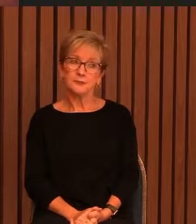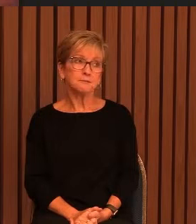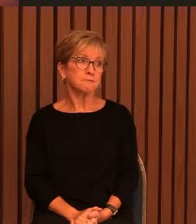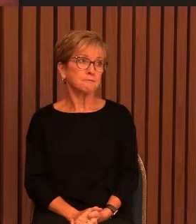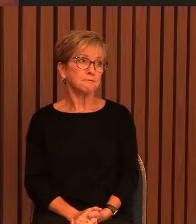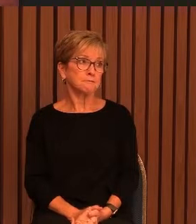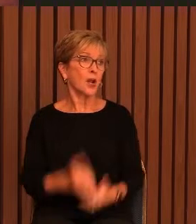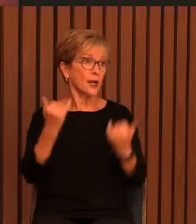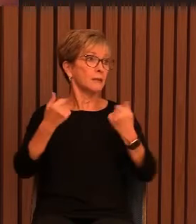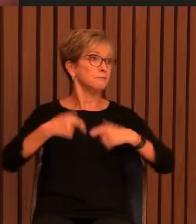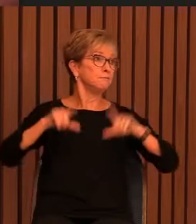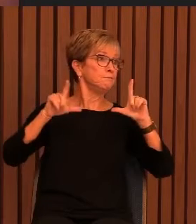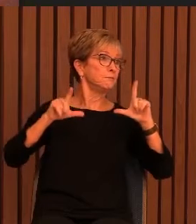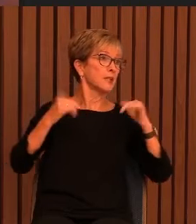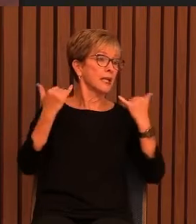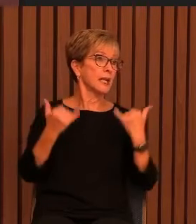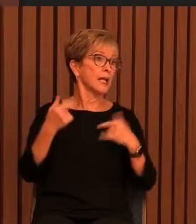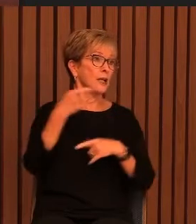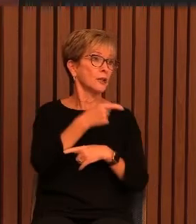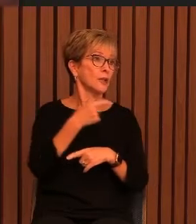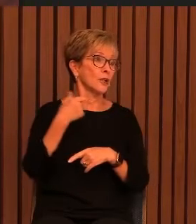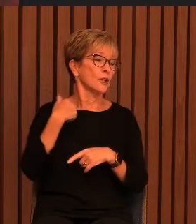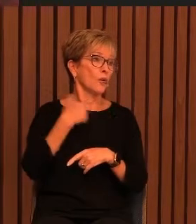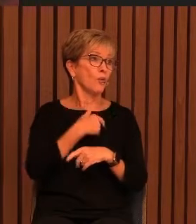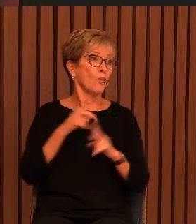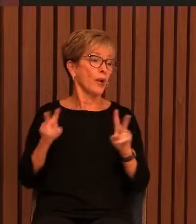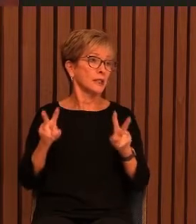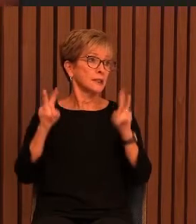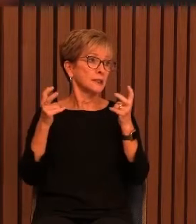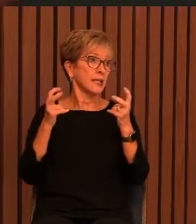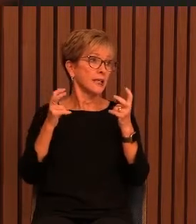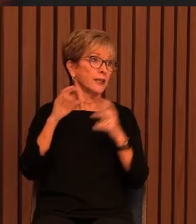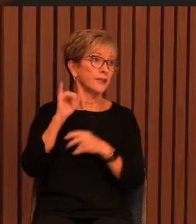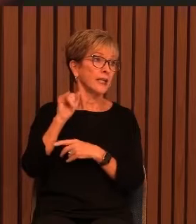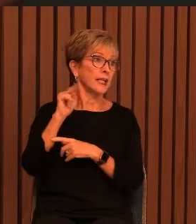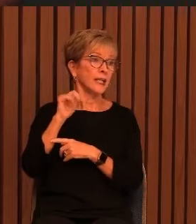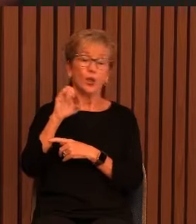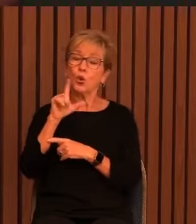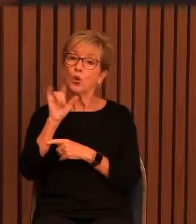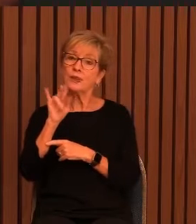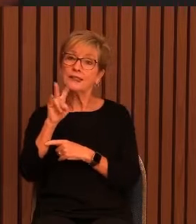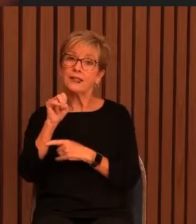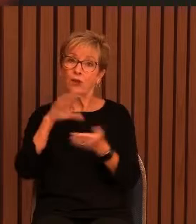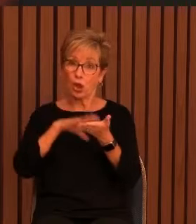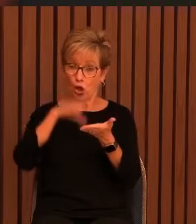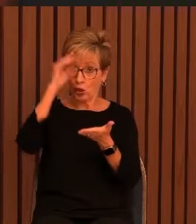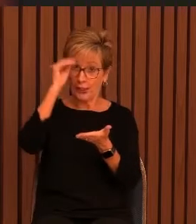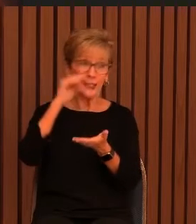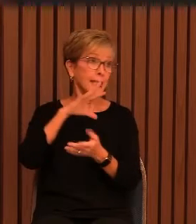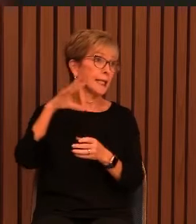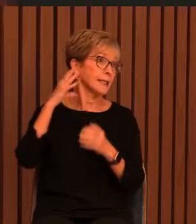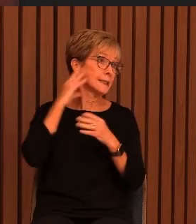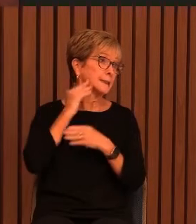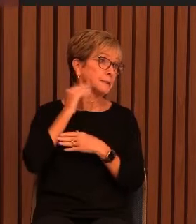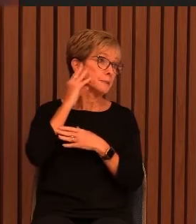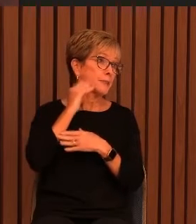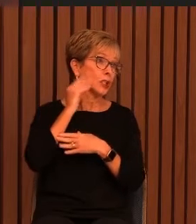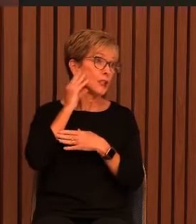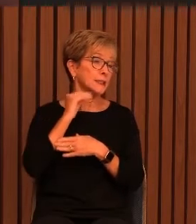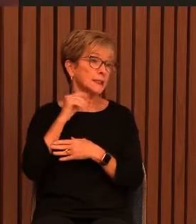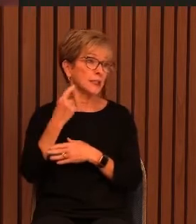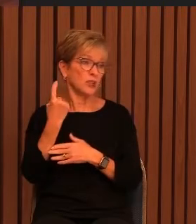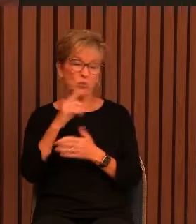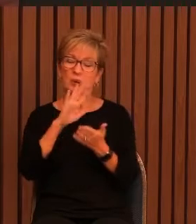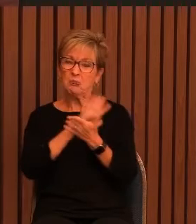Here we go. So we titled it the Inclusive Learner Experience, and like I said, we just kind of wanted to put everything on a